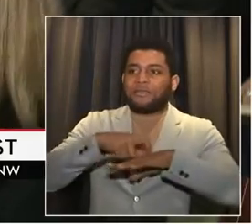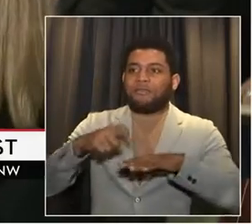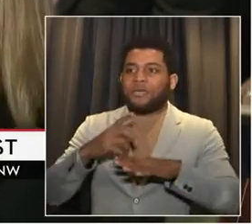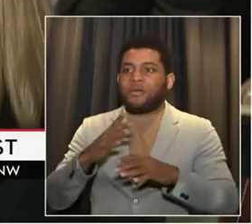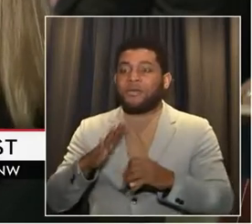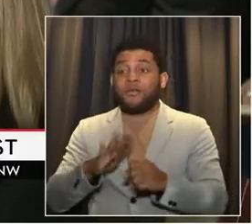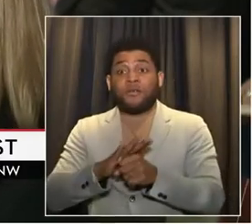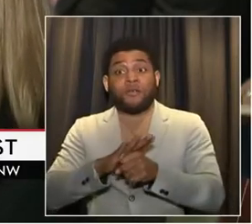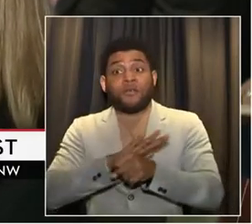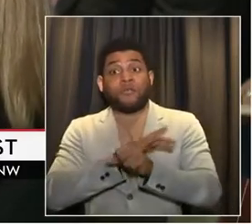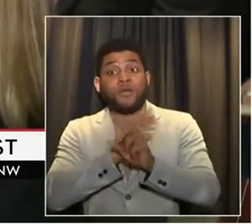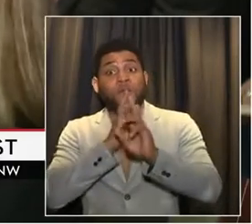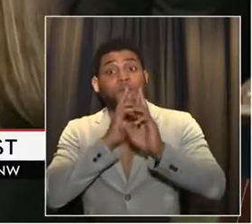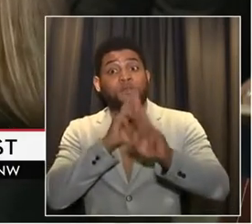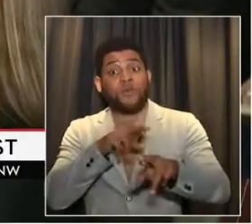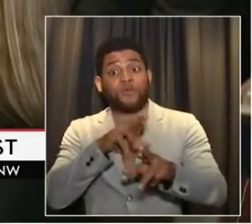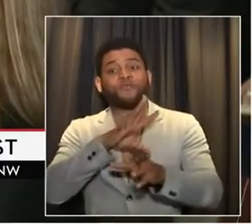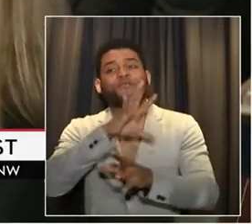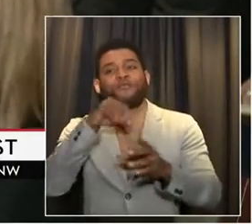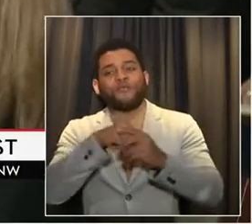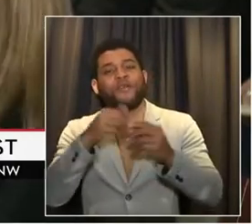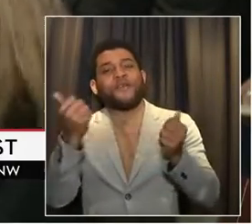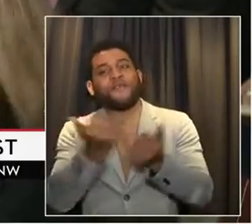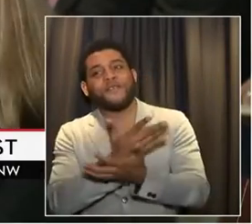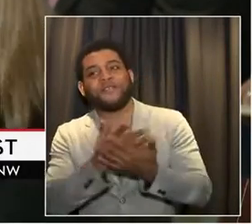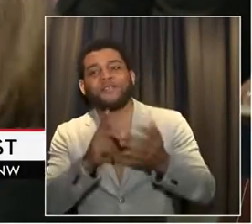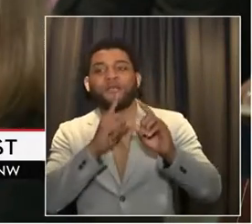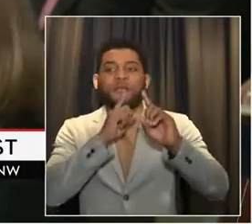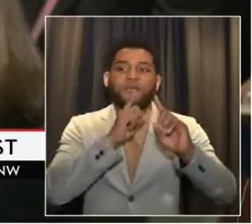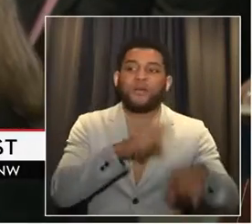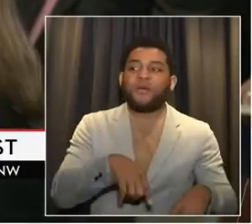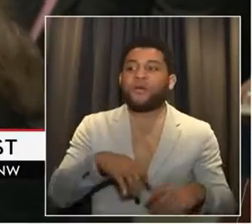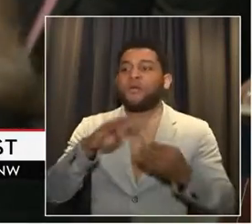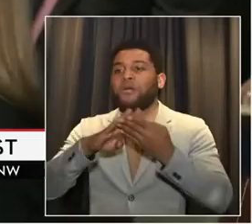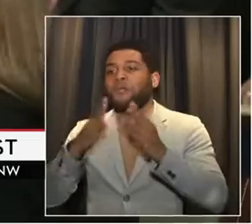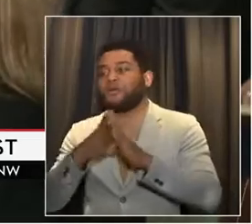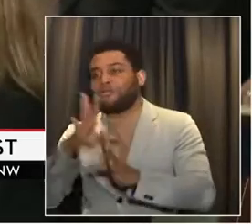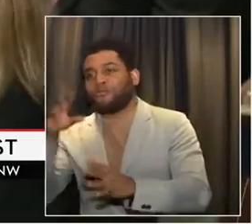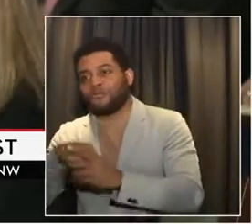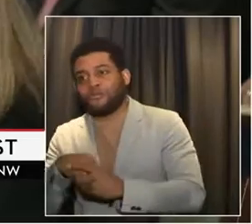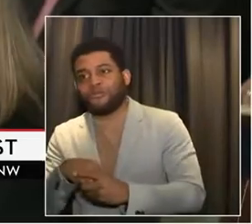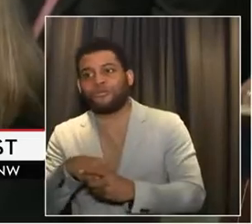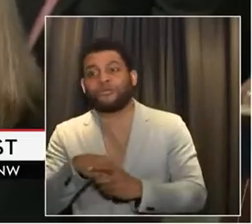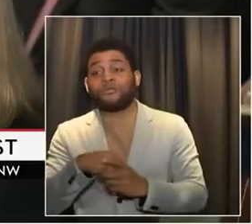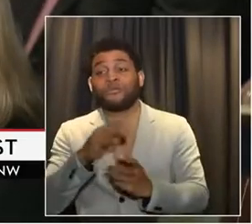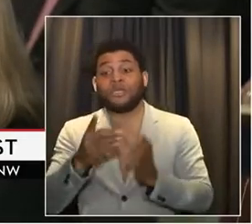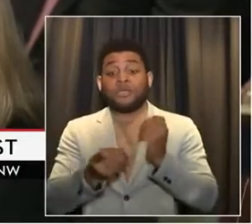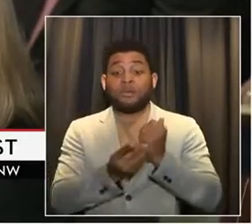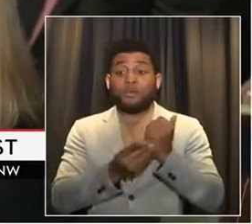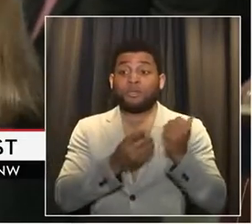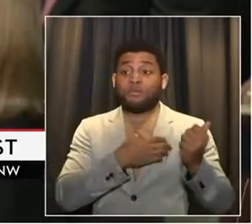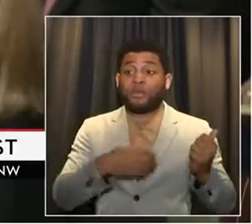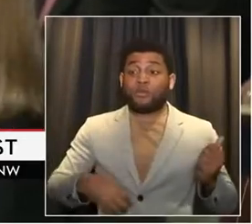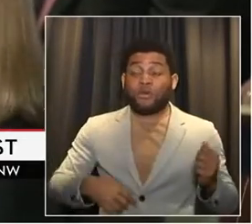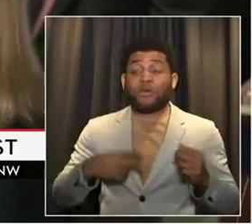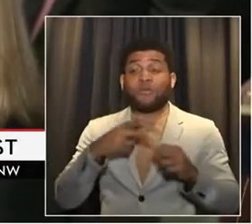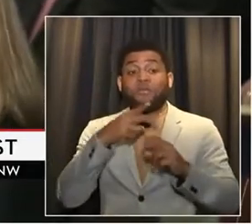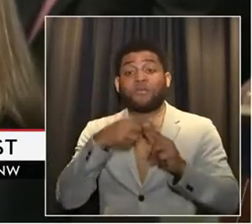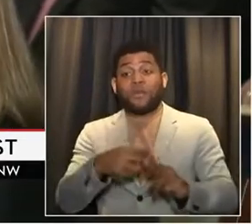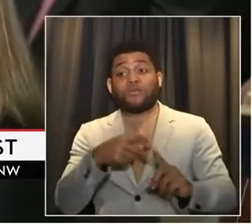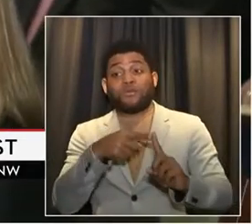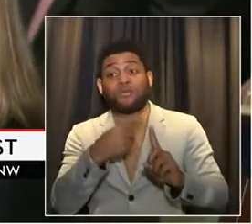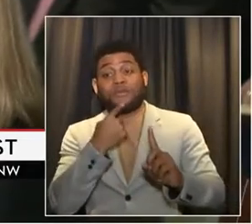and community involvement. As Nina, as the deputy mayor said, we're in a